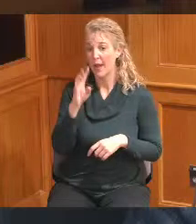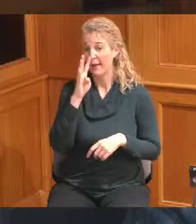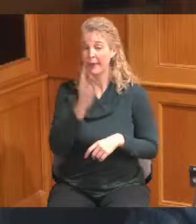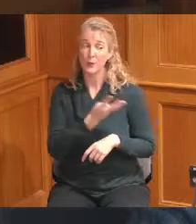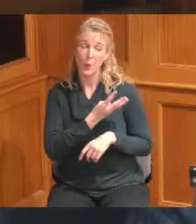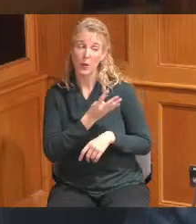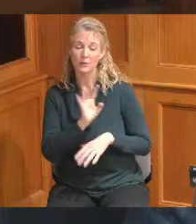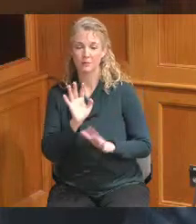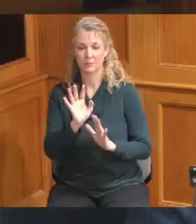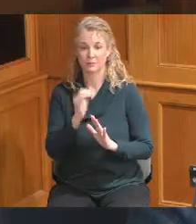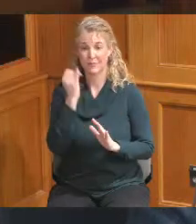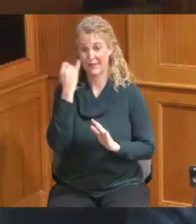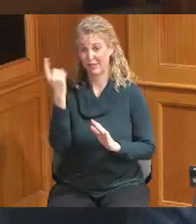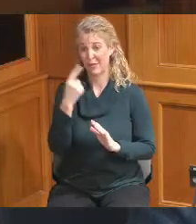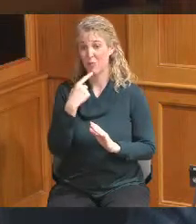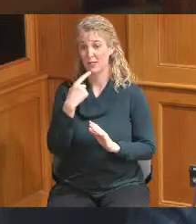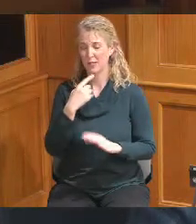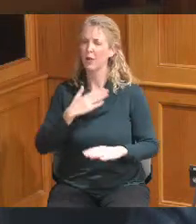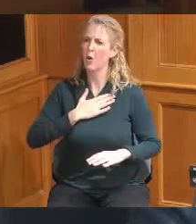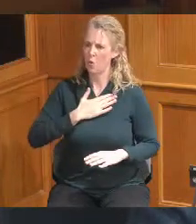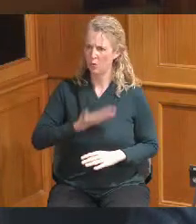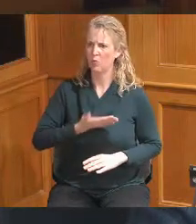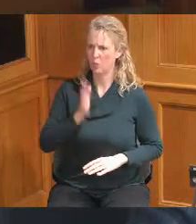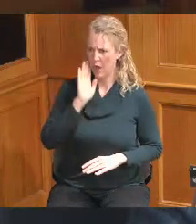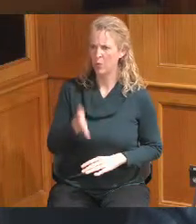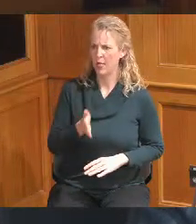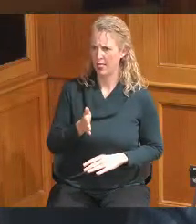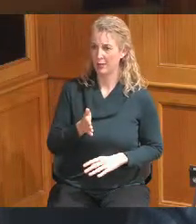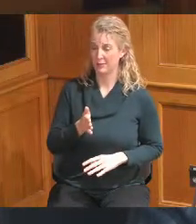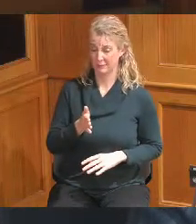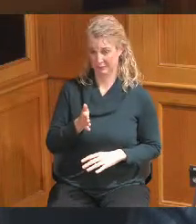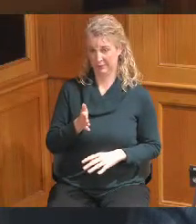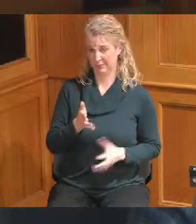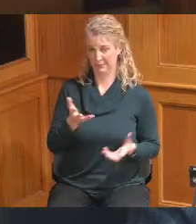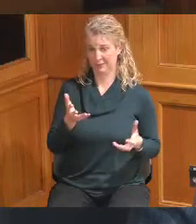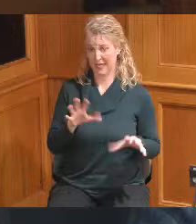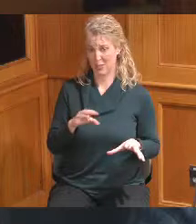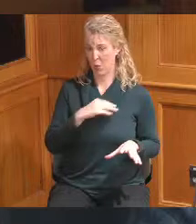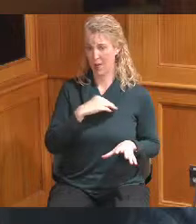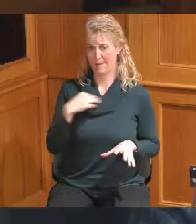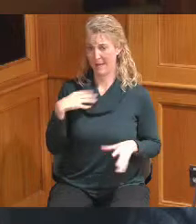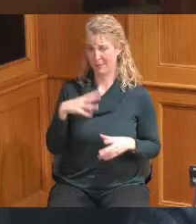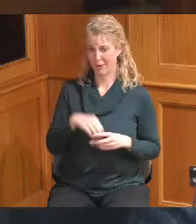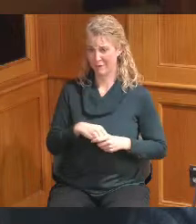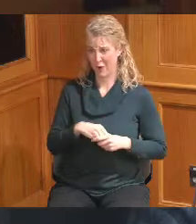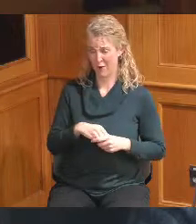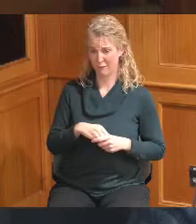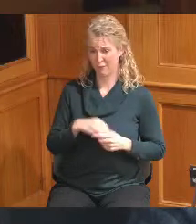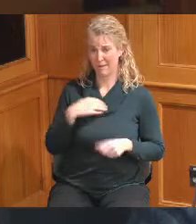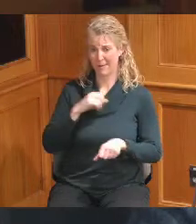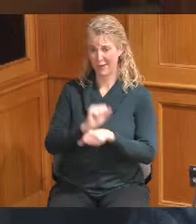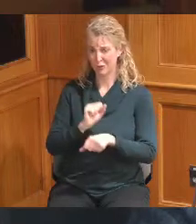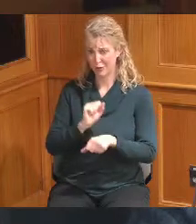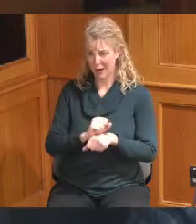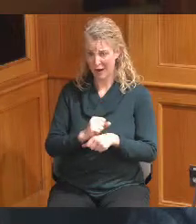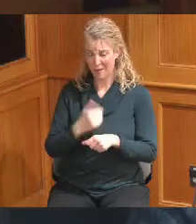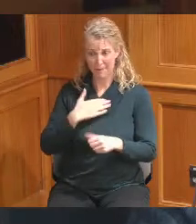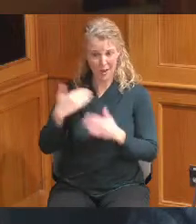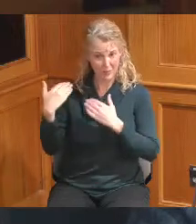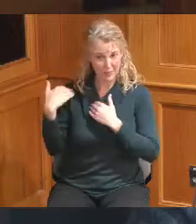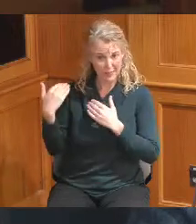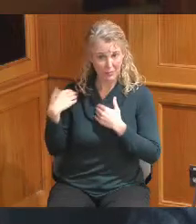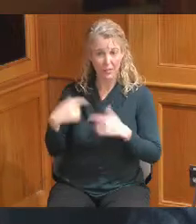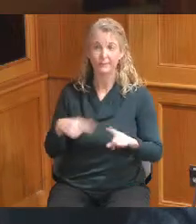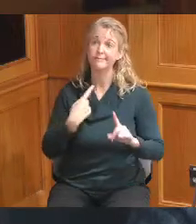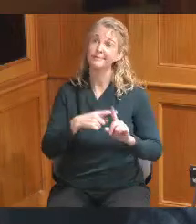companies, but if they say they're going to do something, you know, I don't want to pay a membership for my job is to say nice